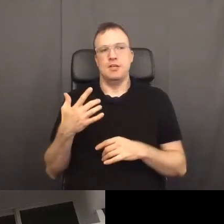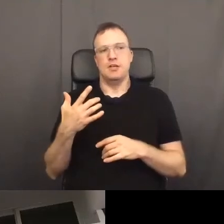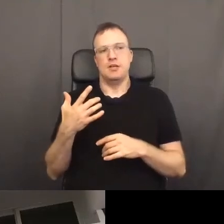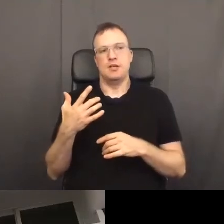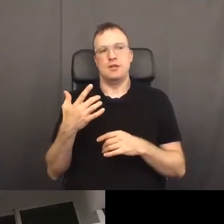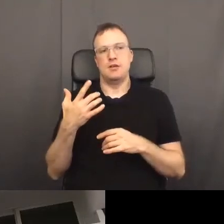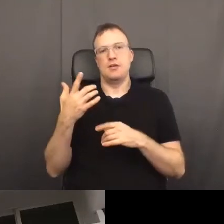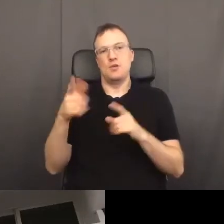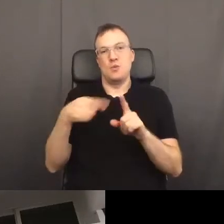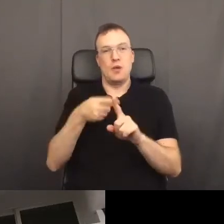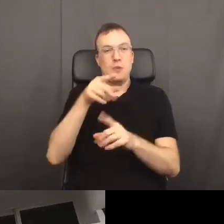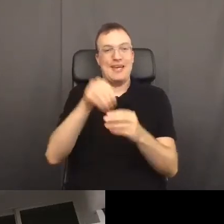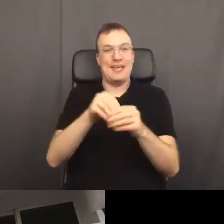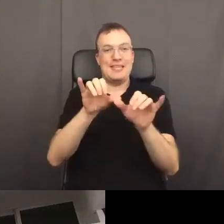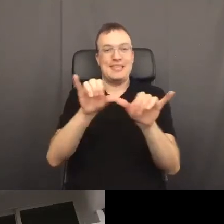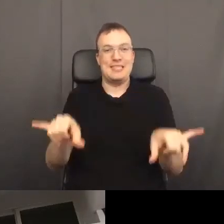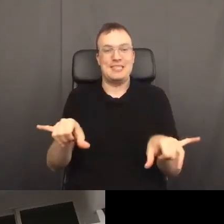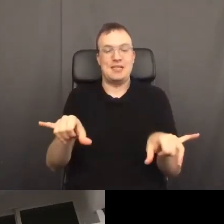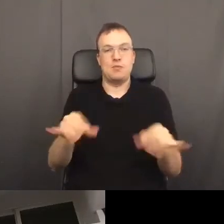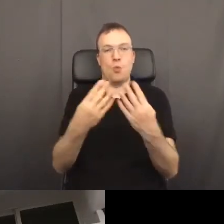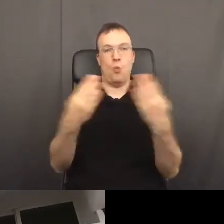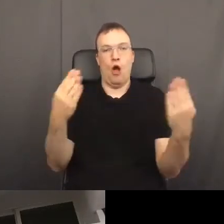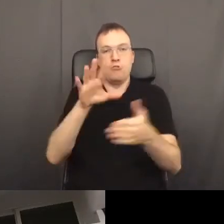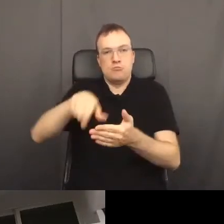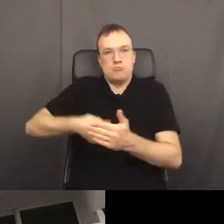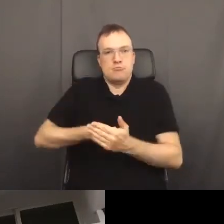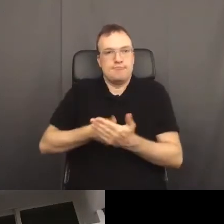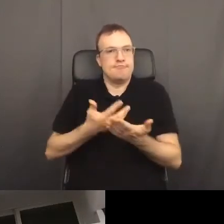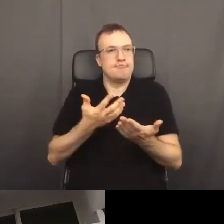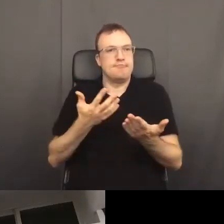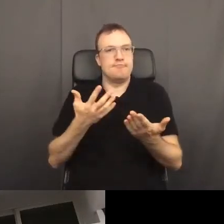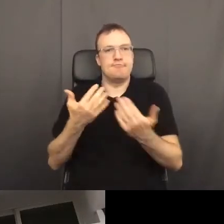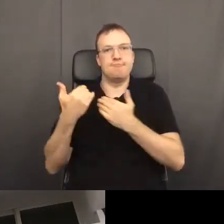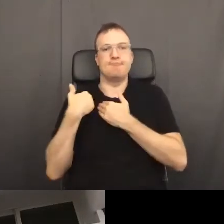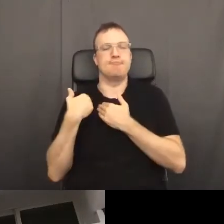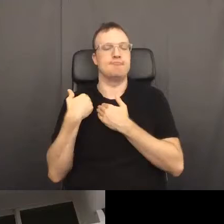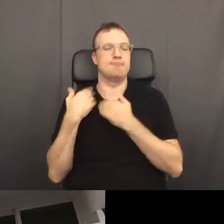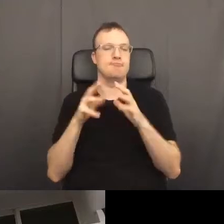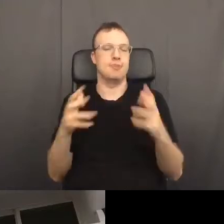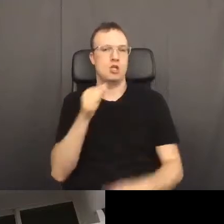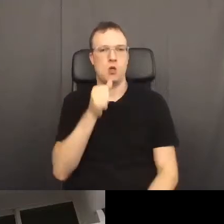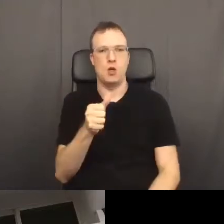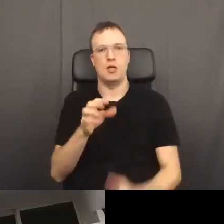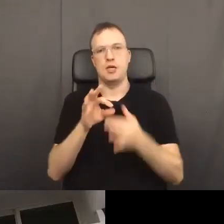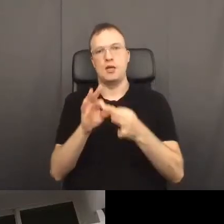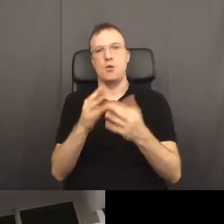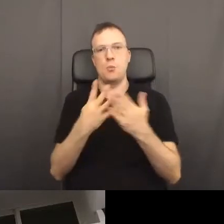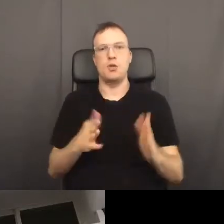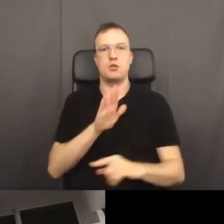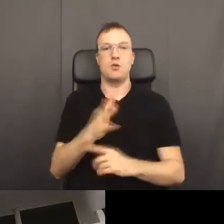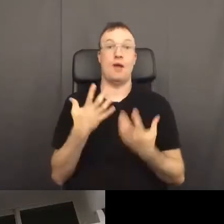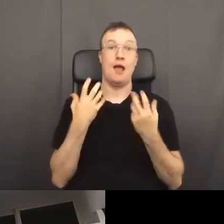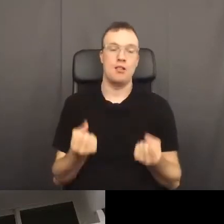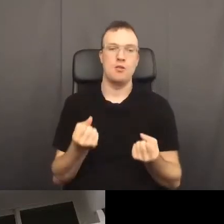once you're in that system behind those walls, there isn't a lot of accountability as far as prisoners' health or mental health.